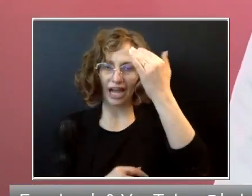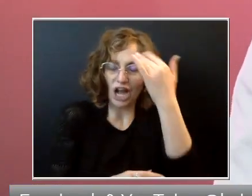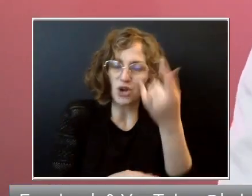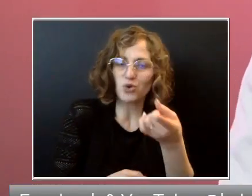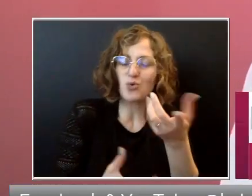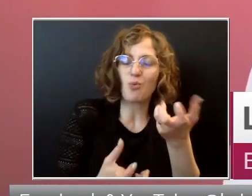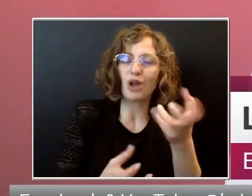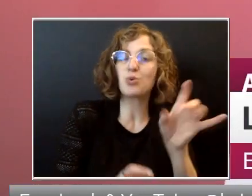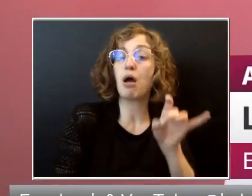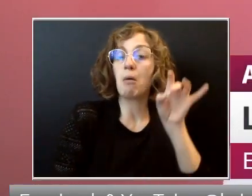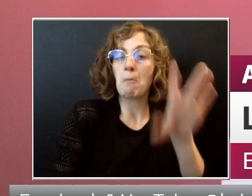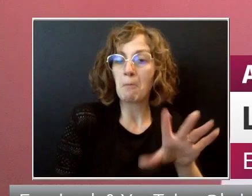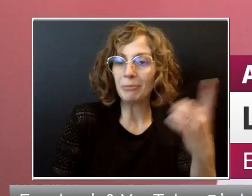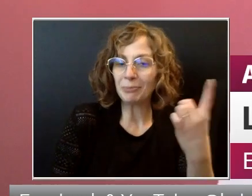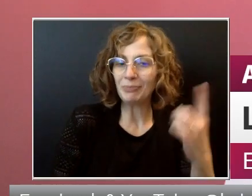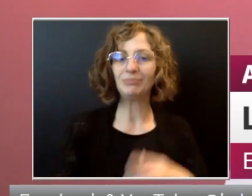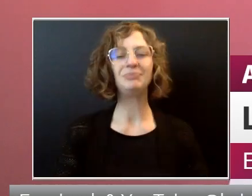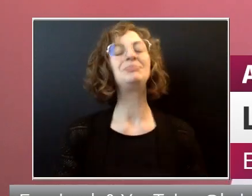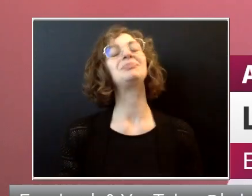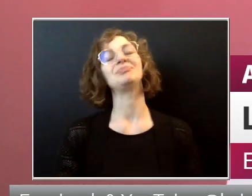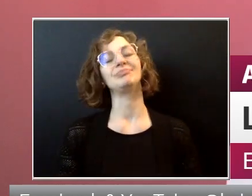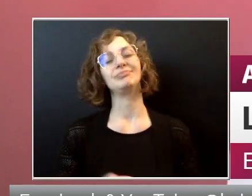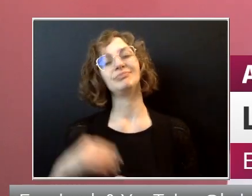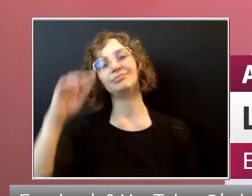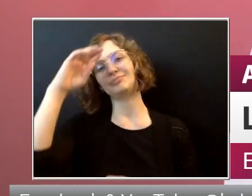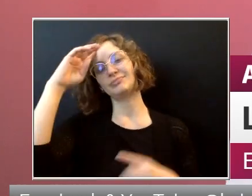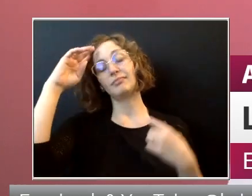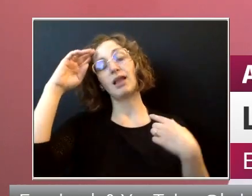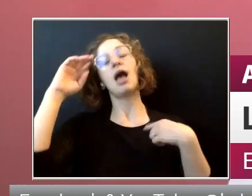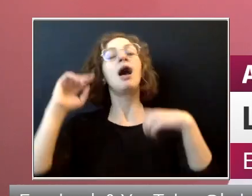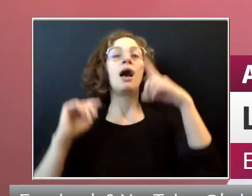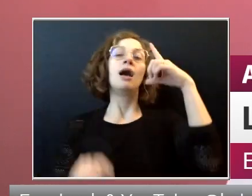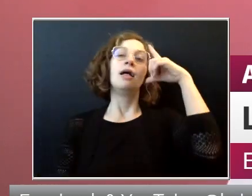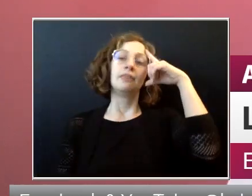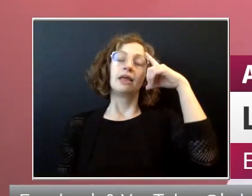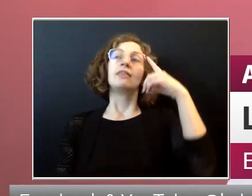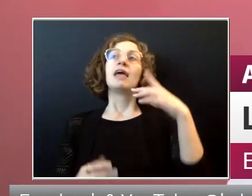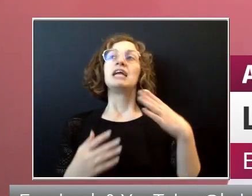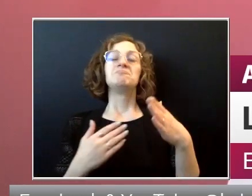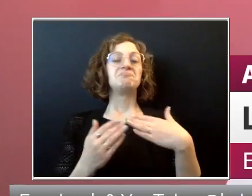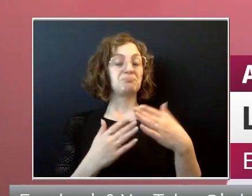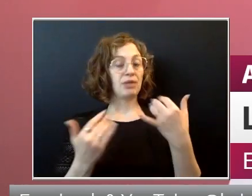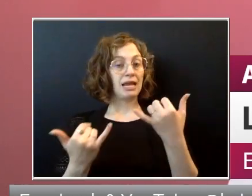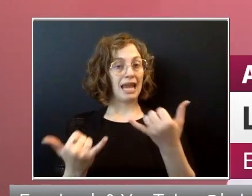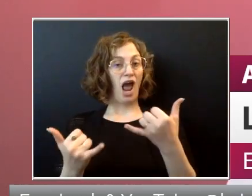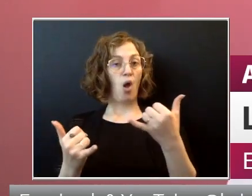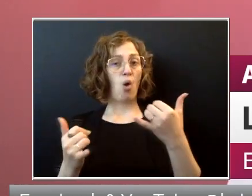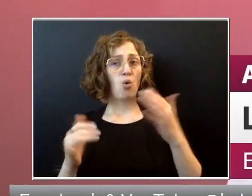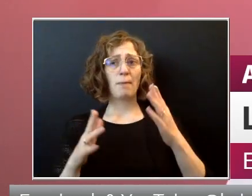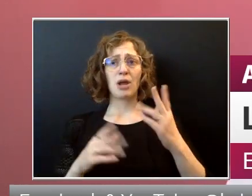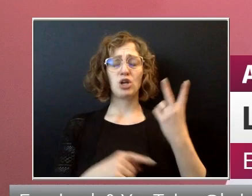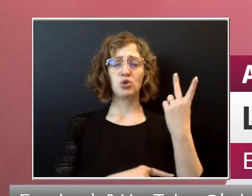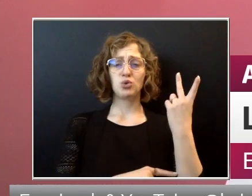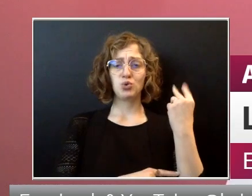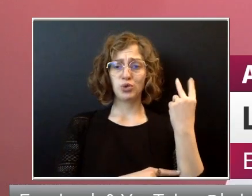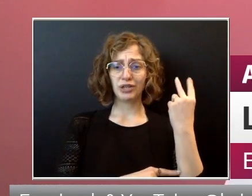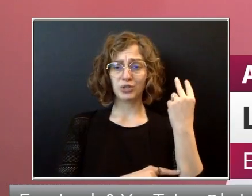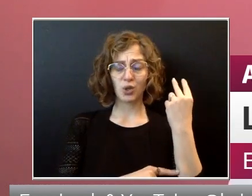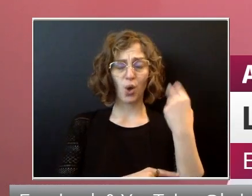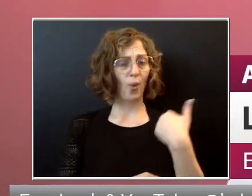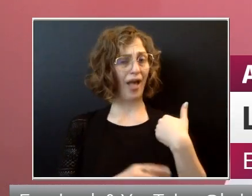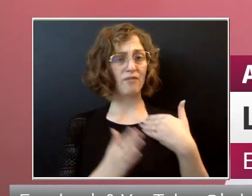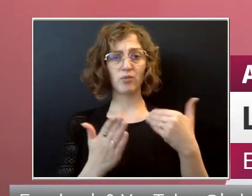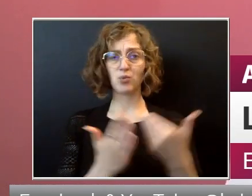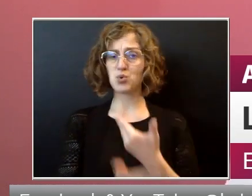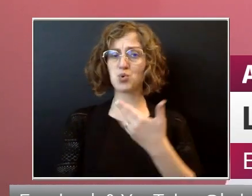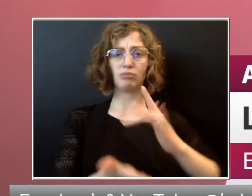I think that, again, even now compared to 2 years ago with new drugs available, our